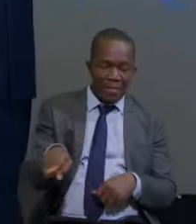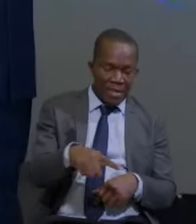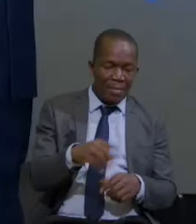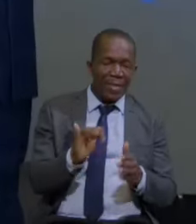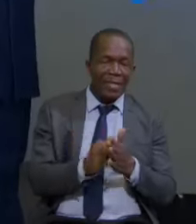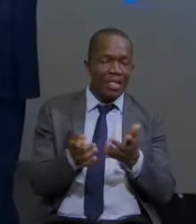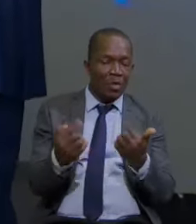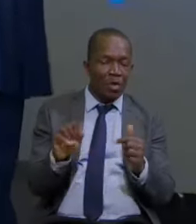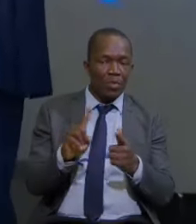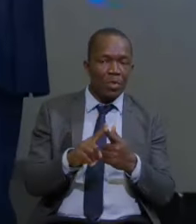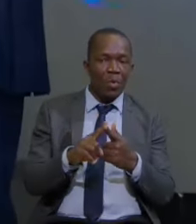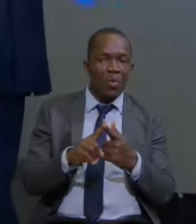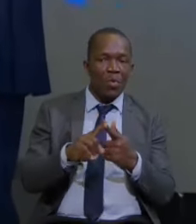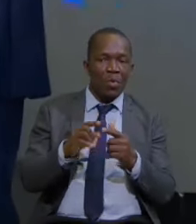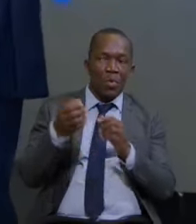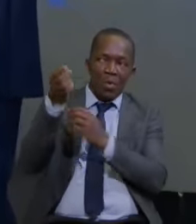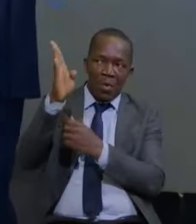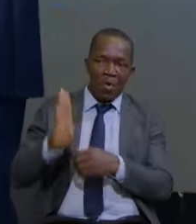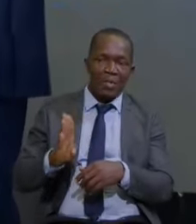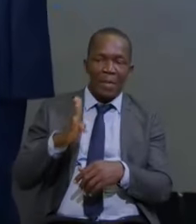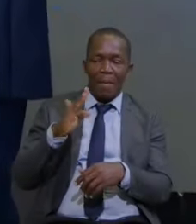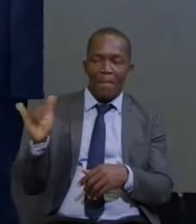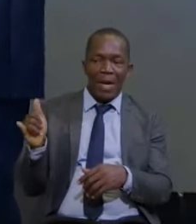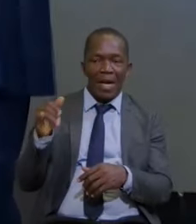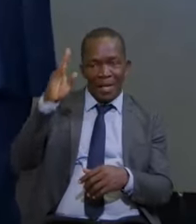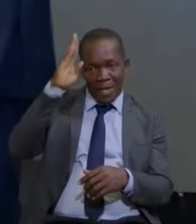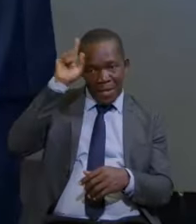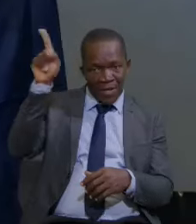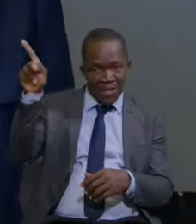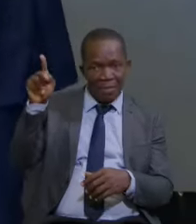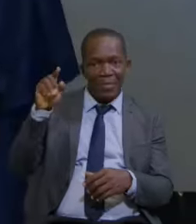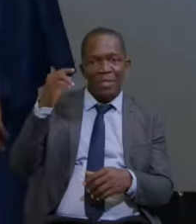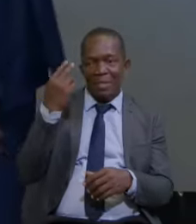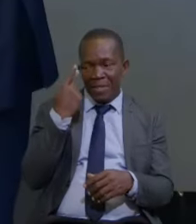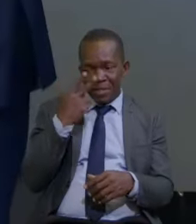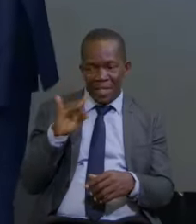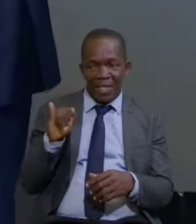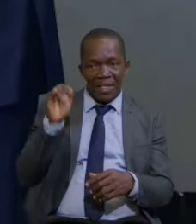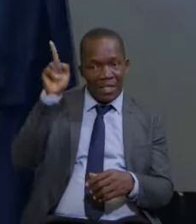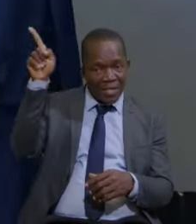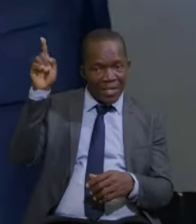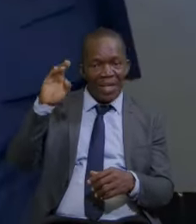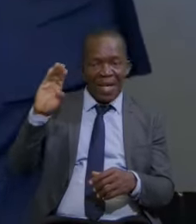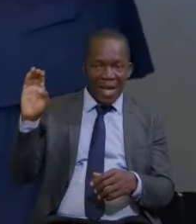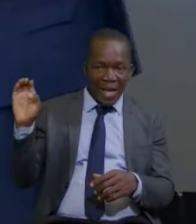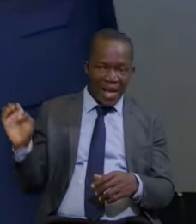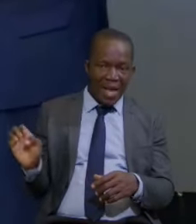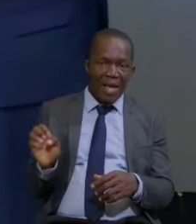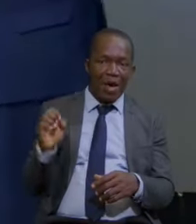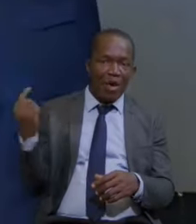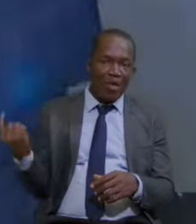by him, seeing he ever liveth to make intercession for them. In